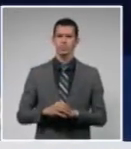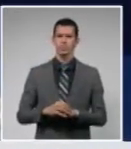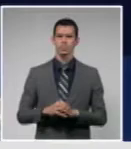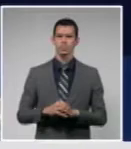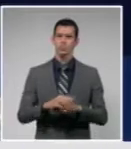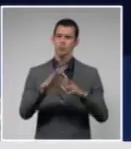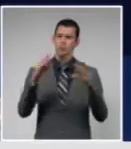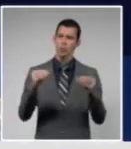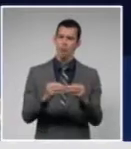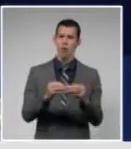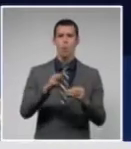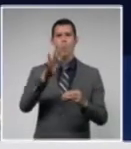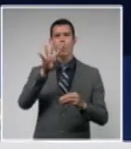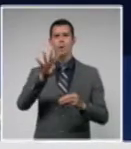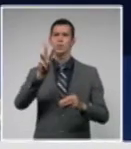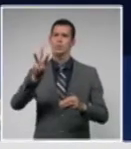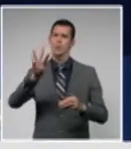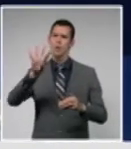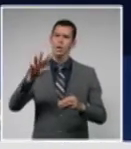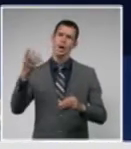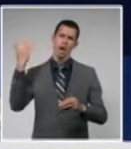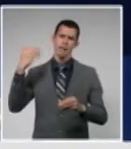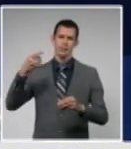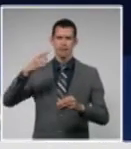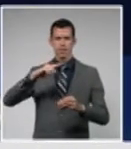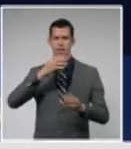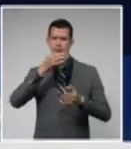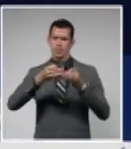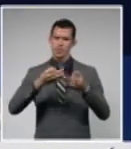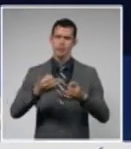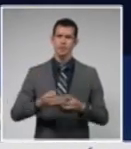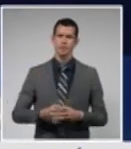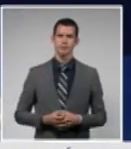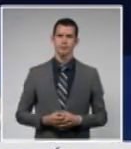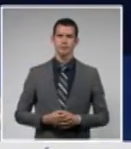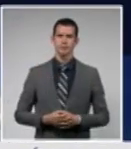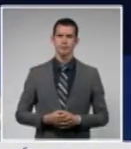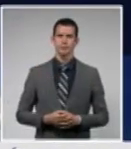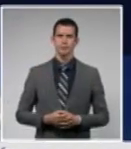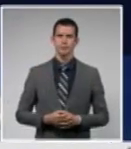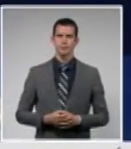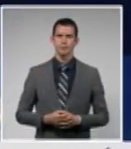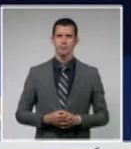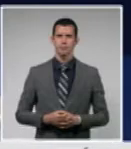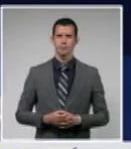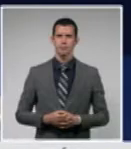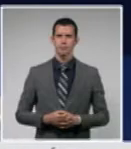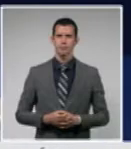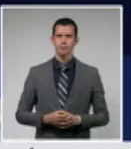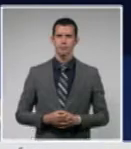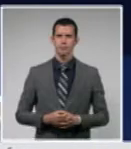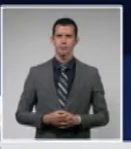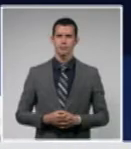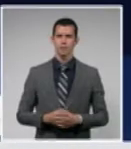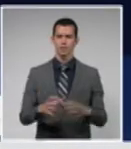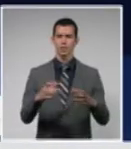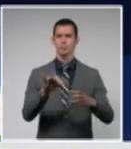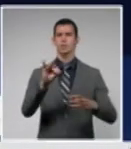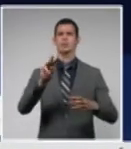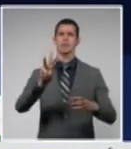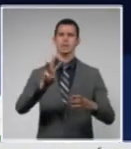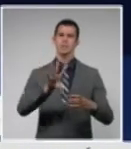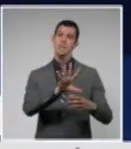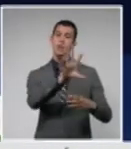testing. And this figure rises to 61.8% of confirmed cases over the last